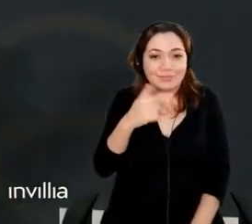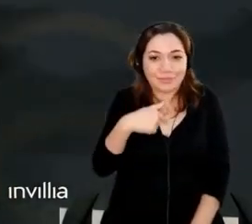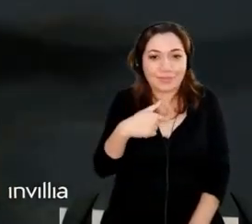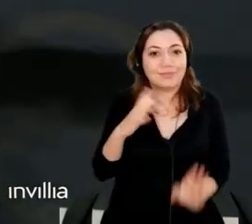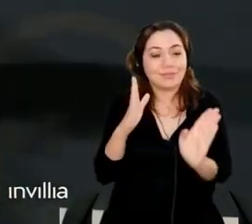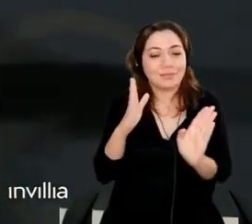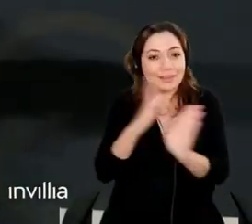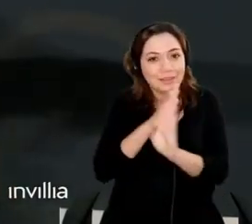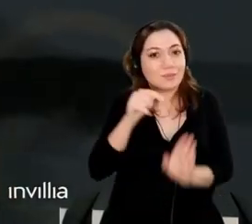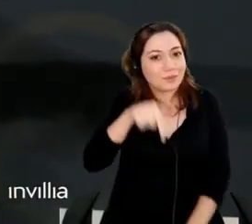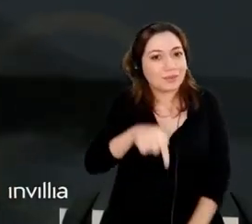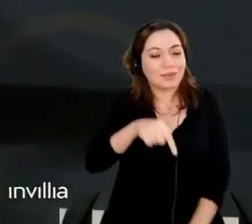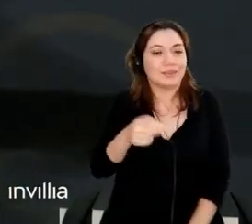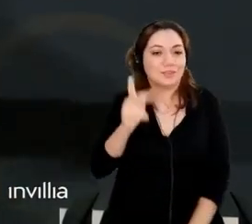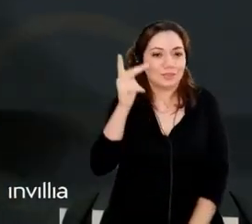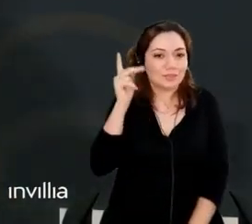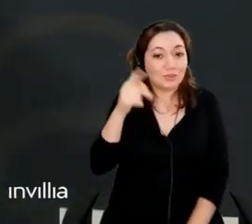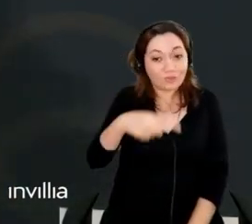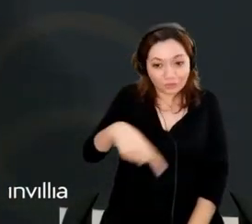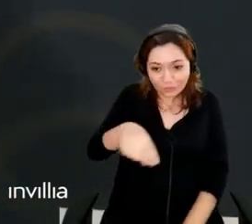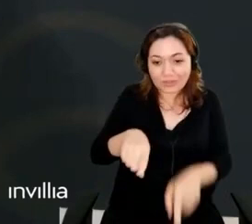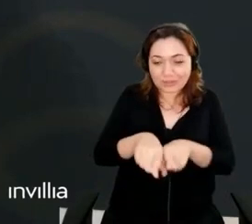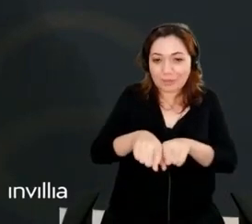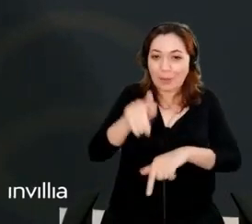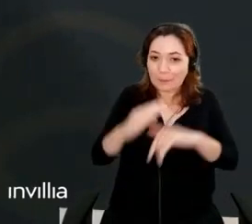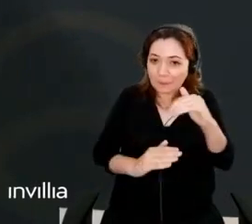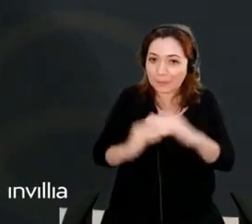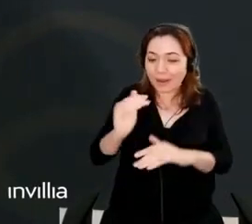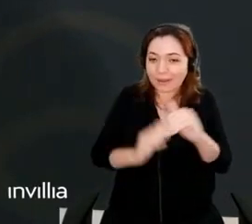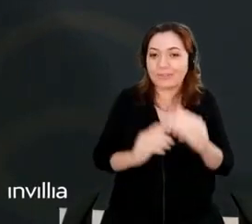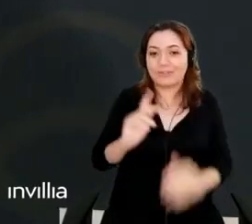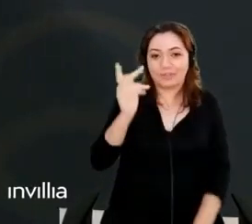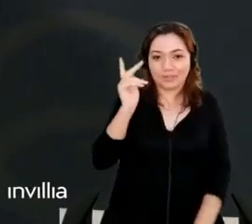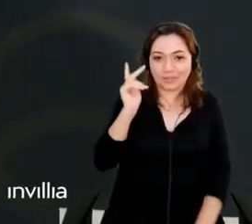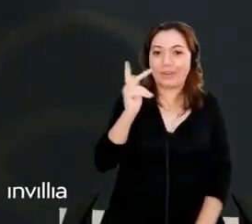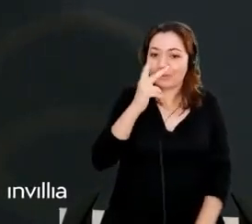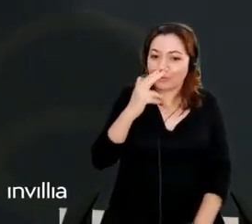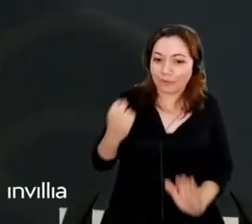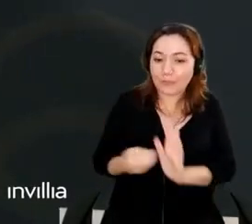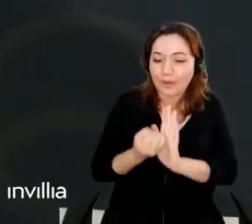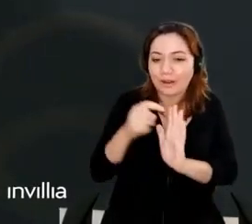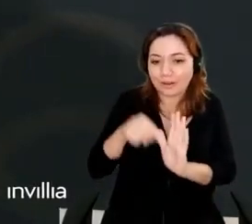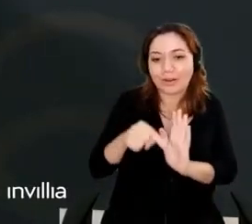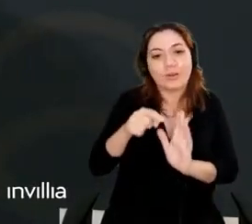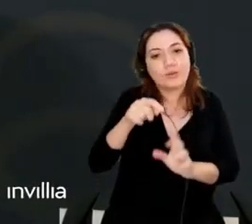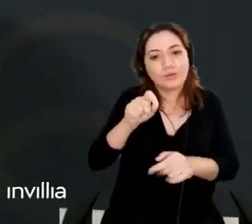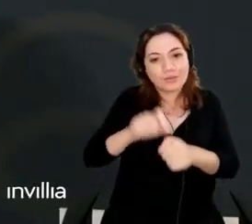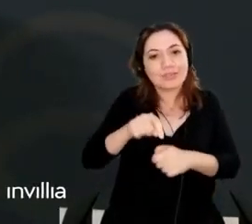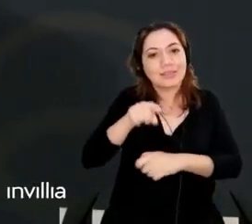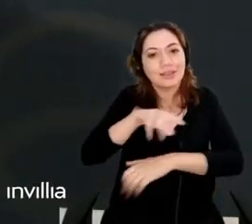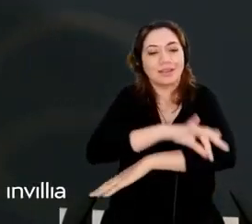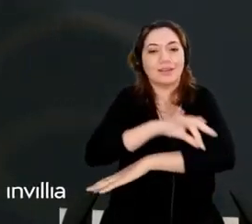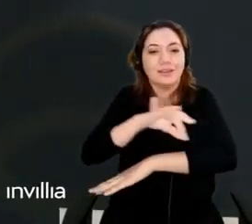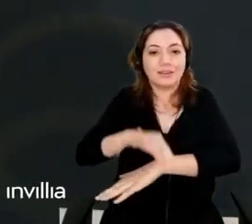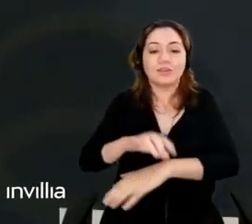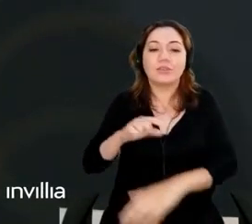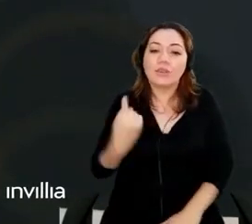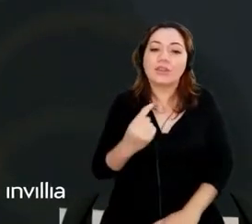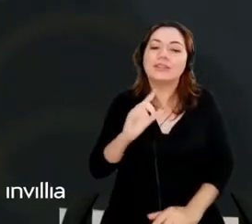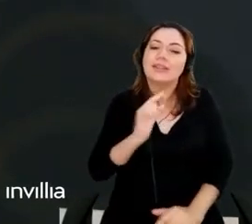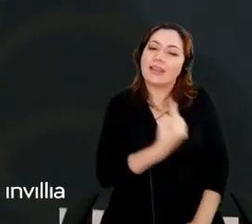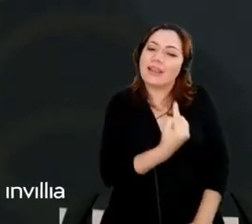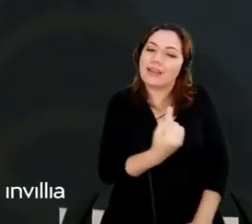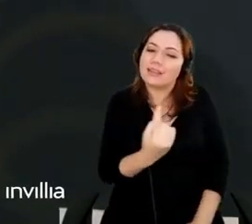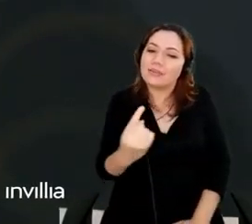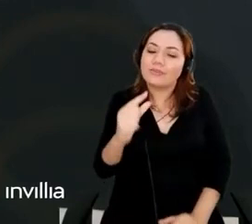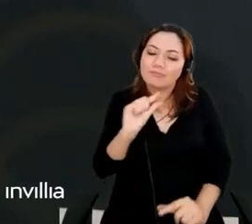And you're making history with new architectures. And so we're all contributing our little piece. But I would